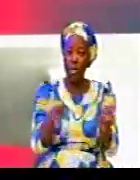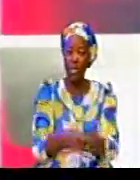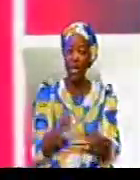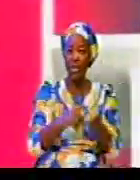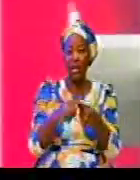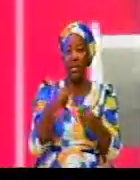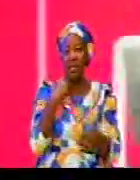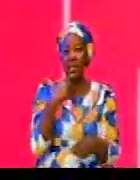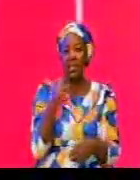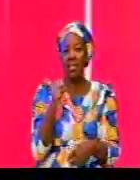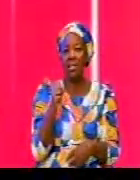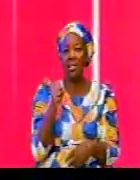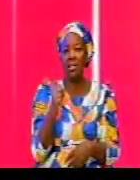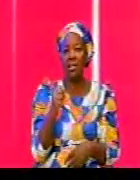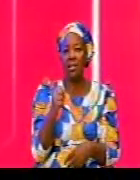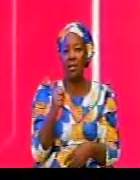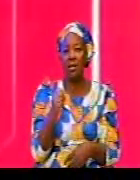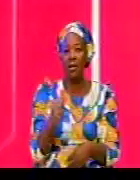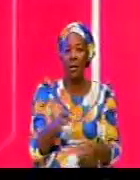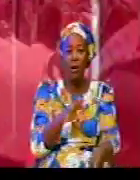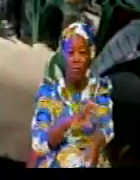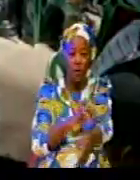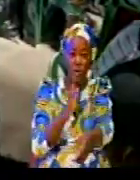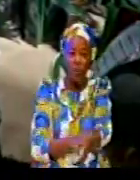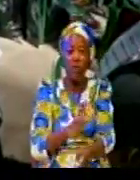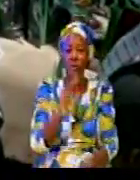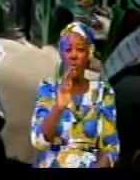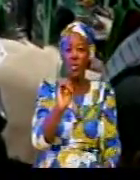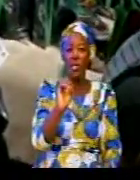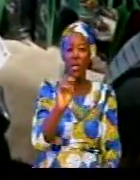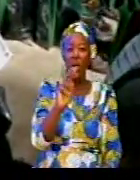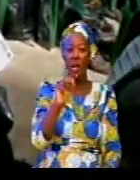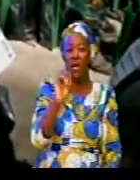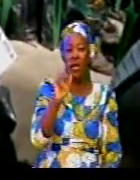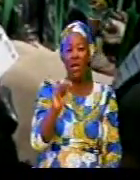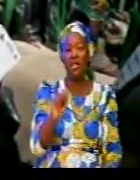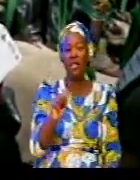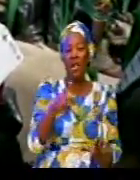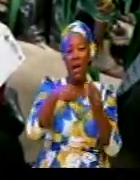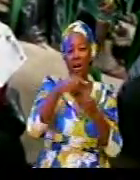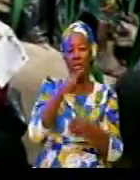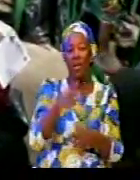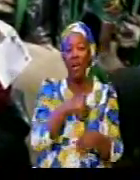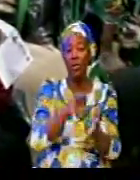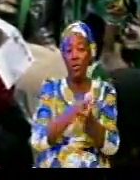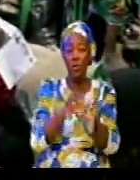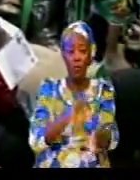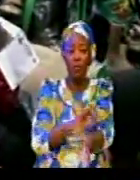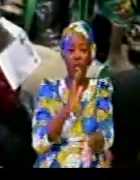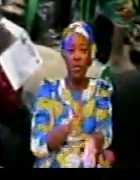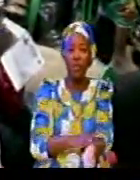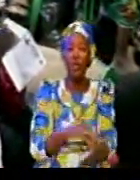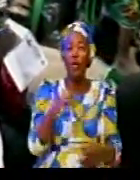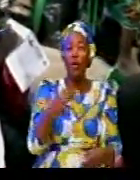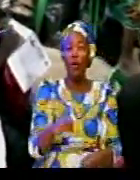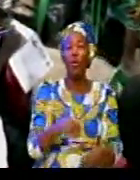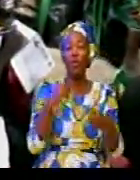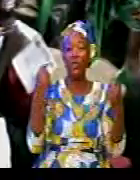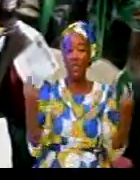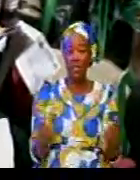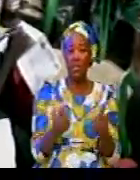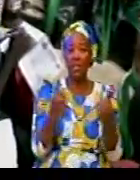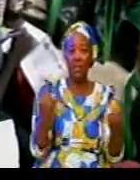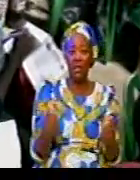you in a very good place, and then he sends mosquito net around you.